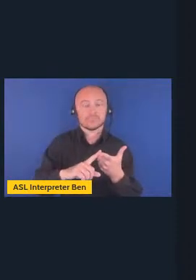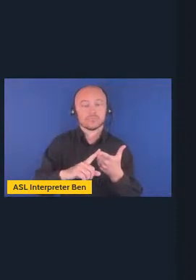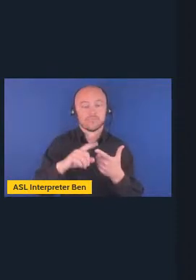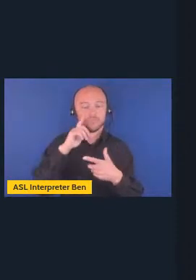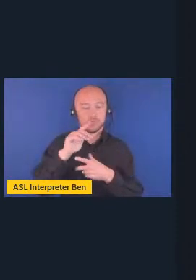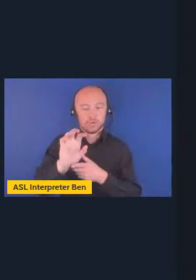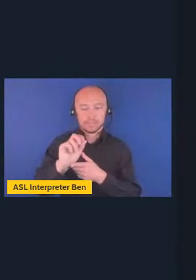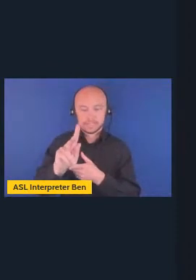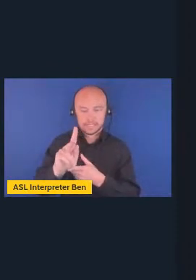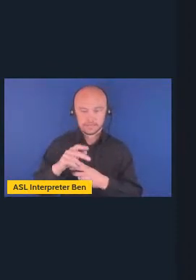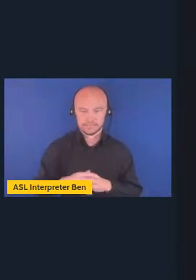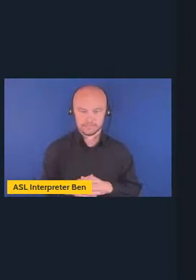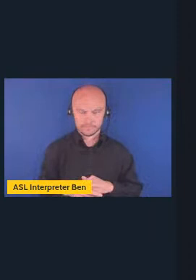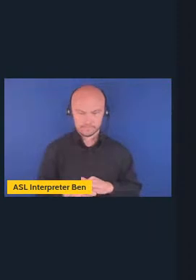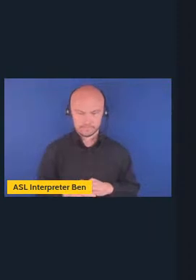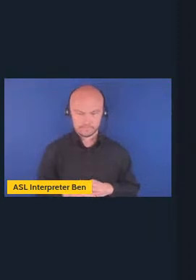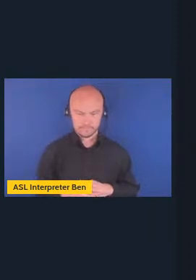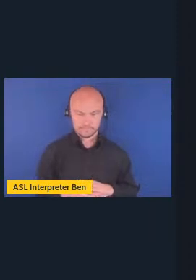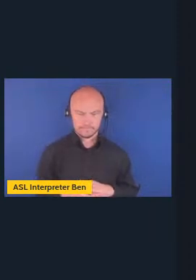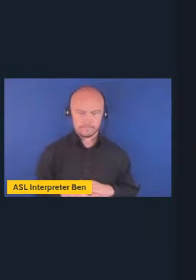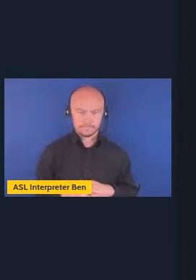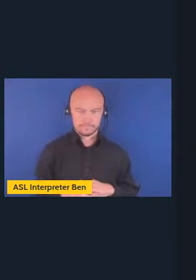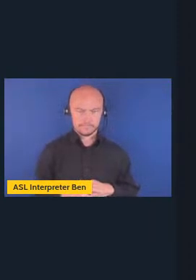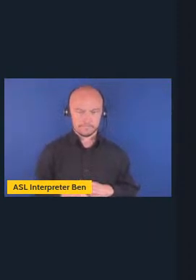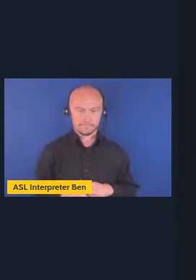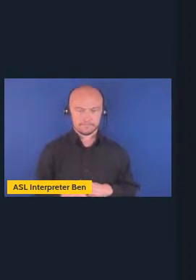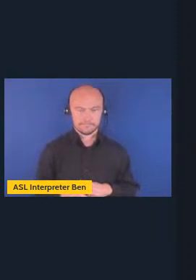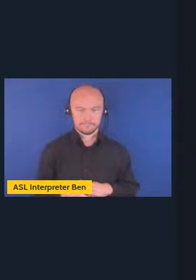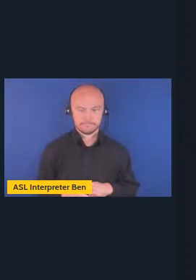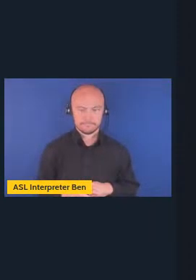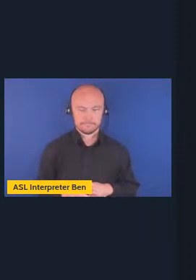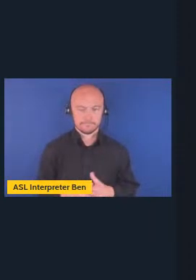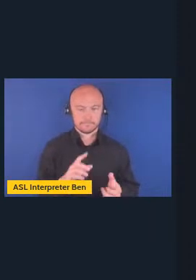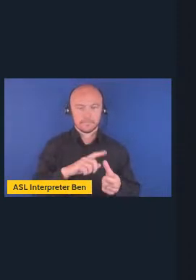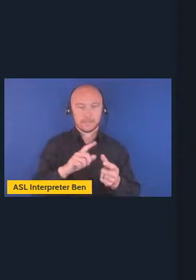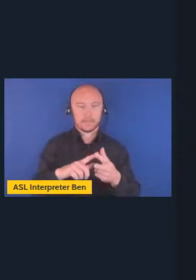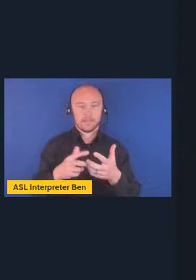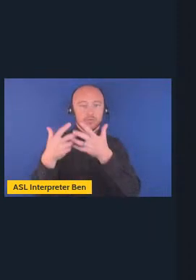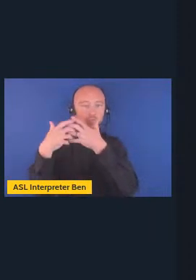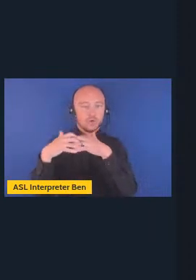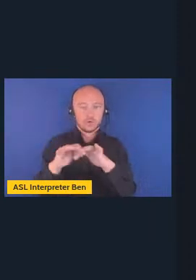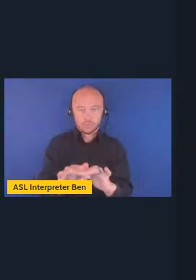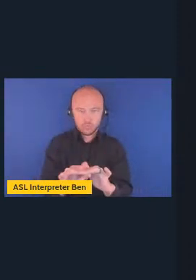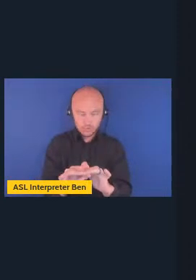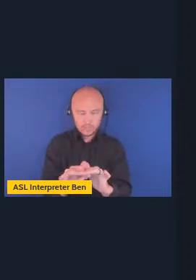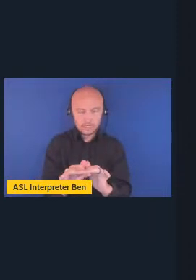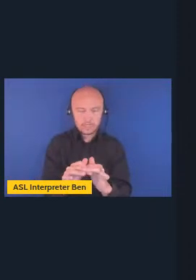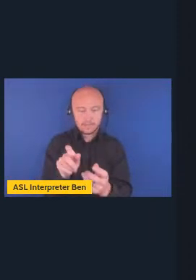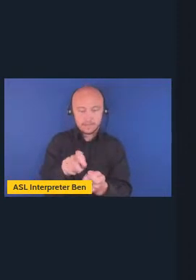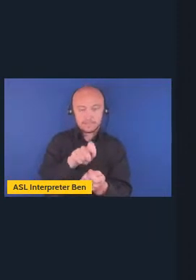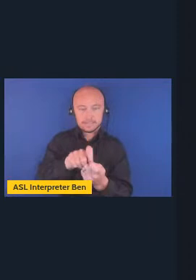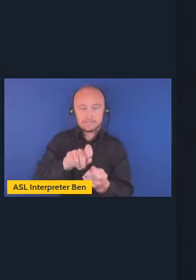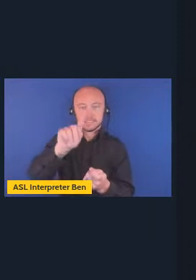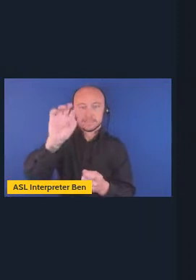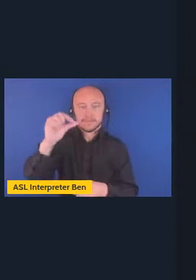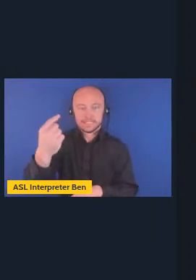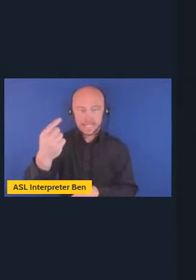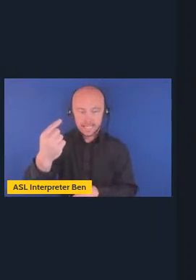stacks. So then we can synthesize the specific stack